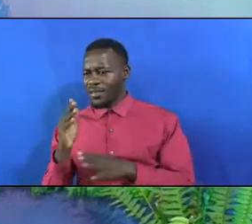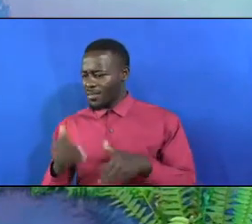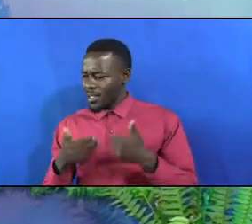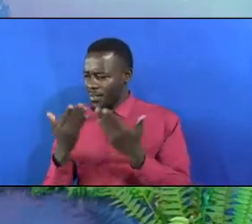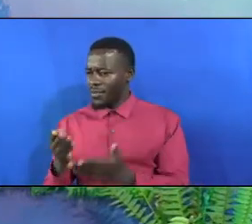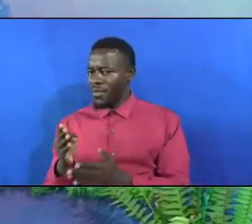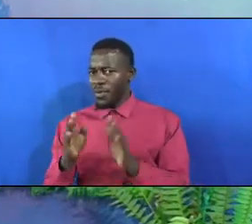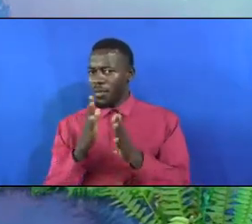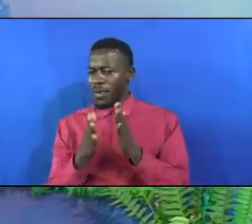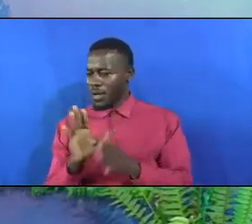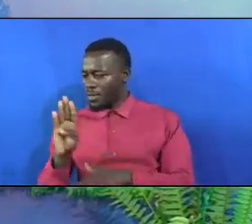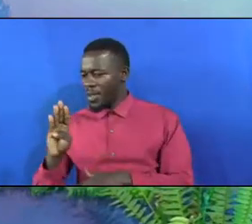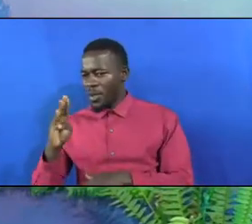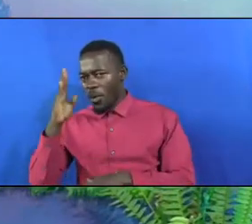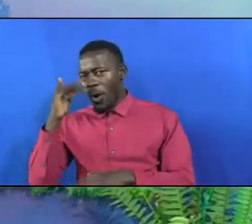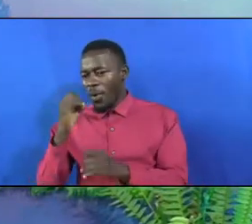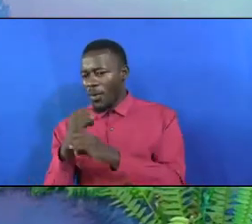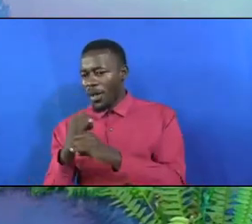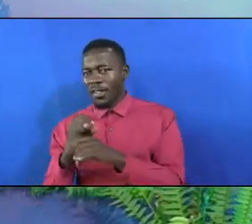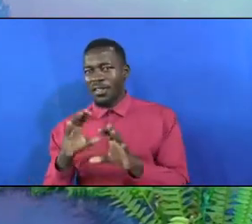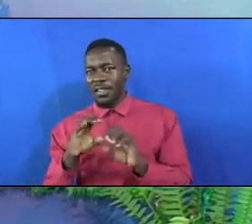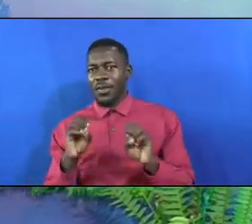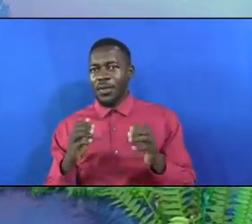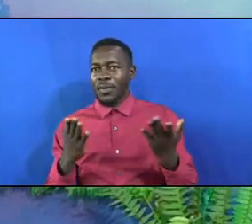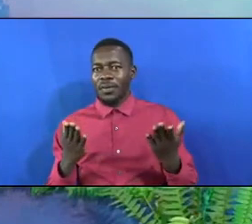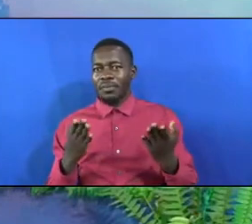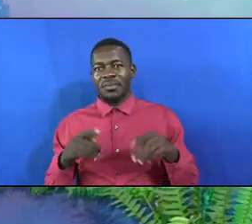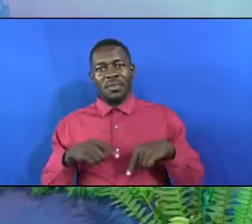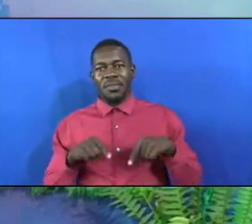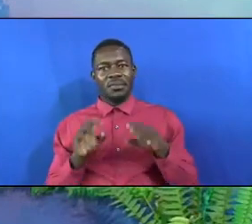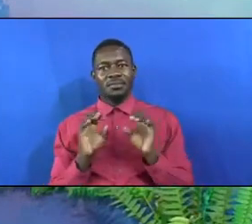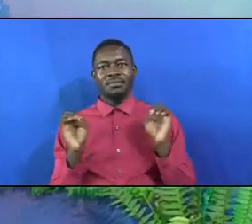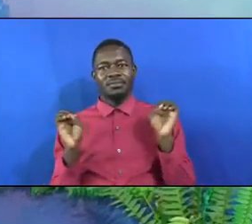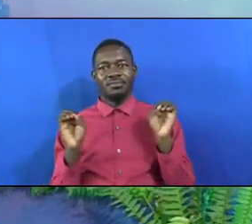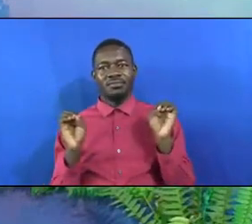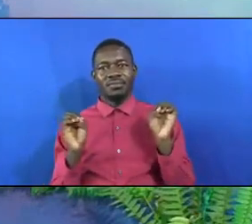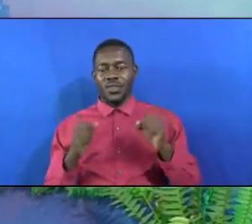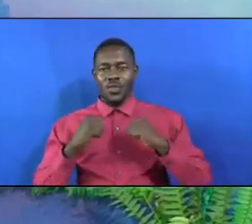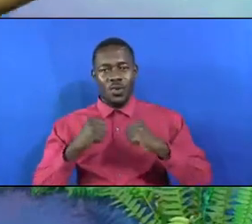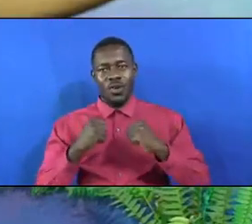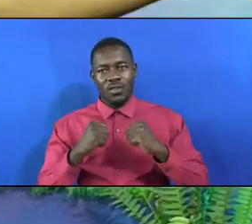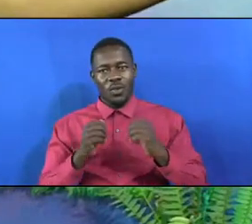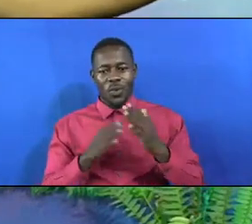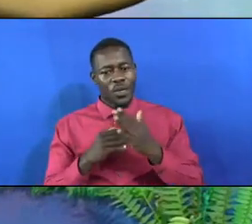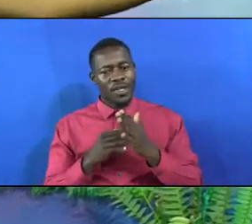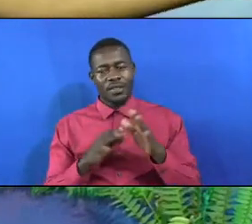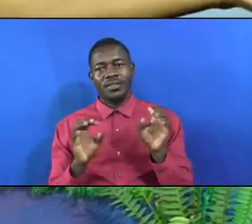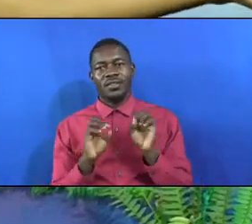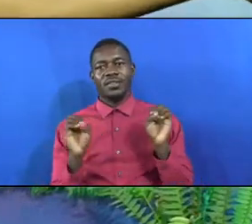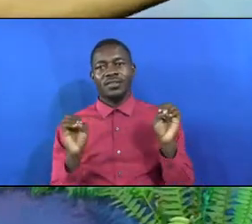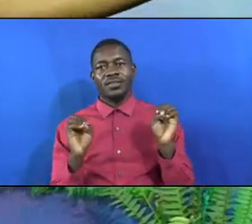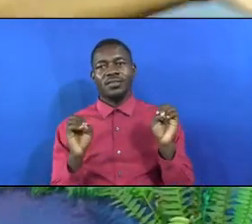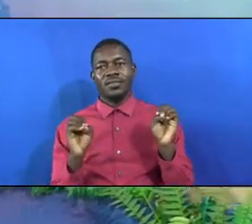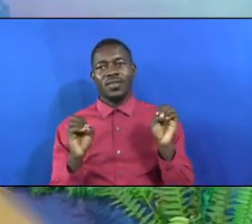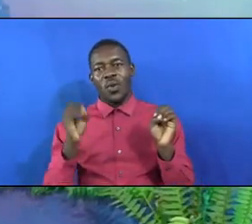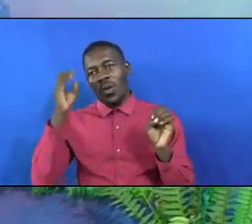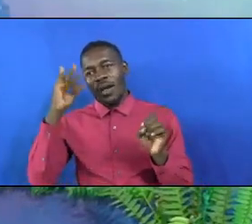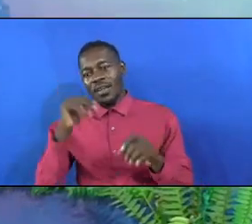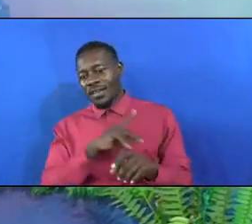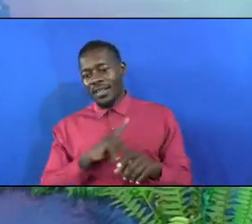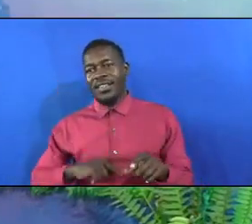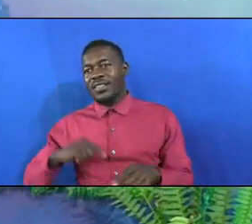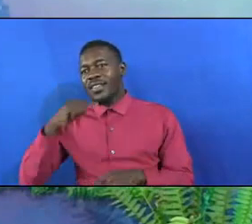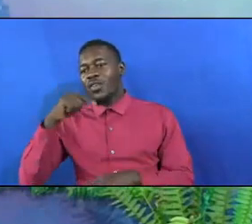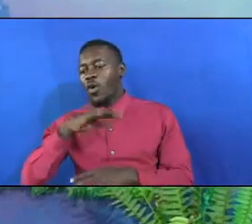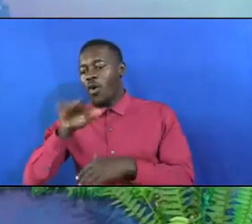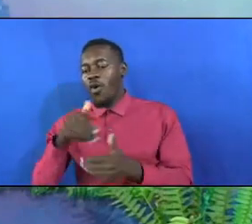We said it is okay they can conceive. It's okay they can give birth, but the children must die at the